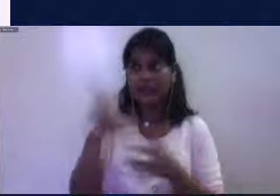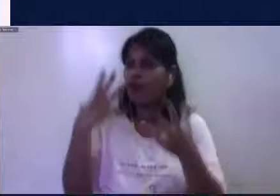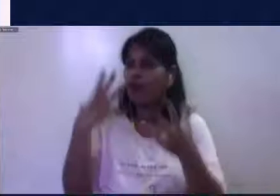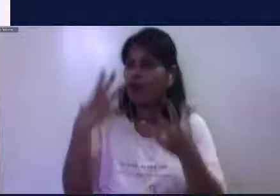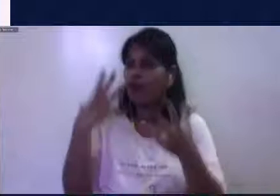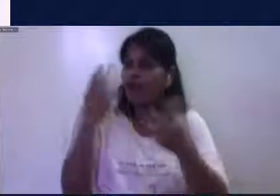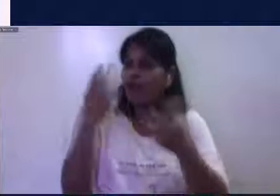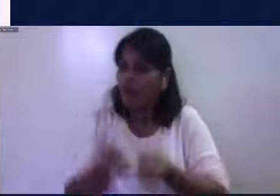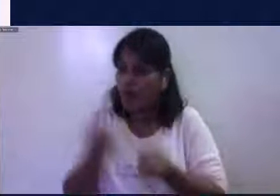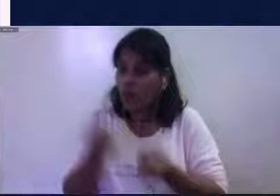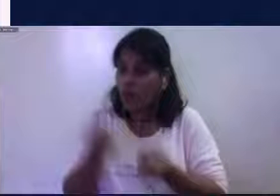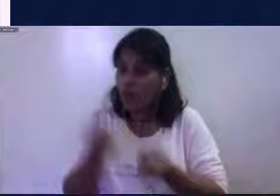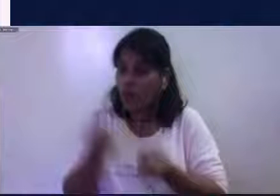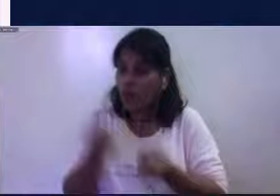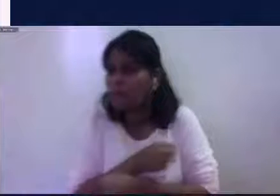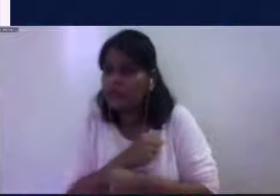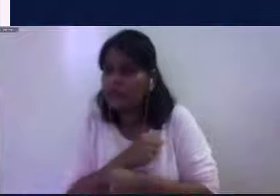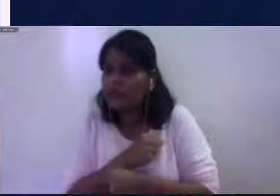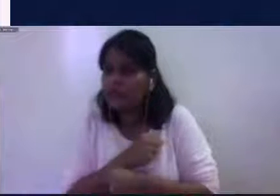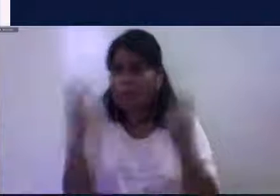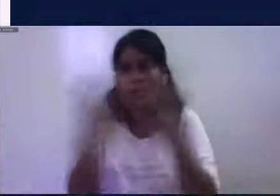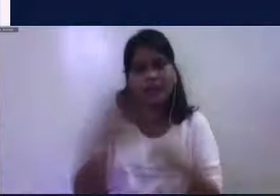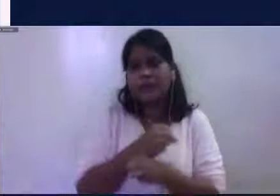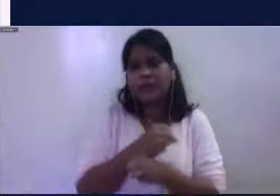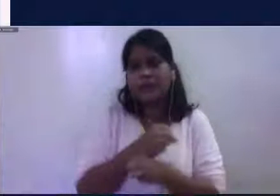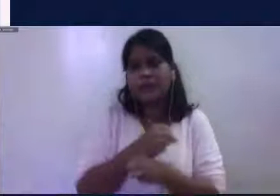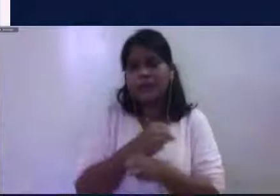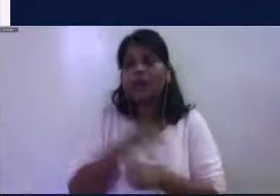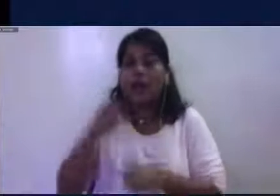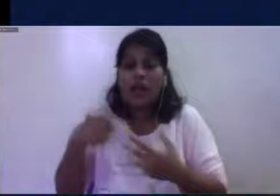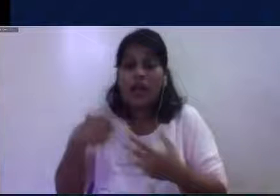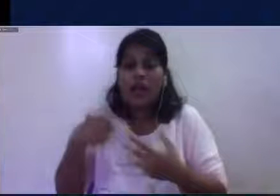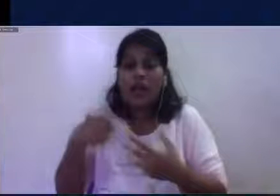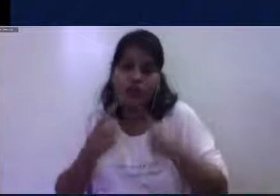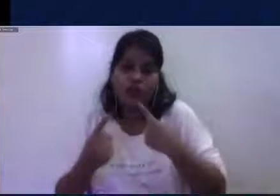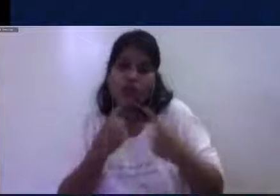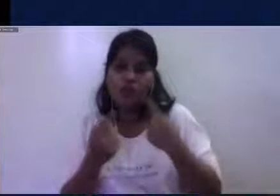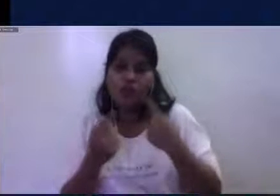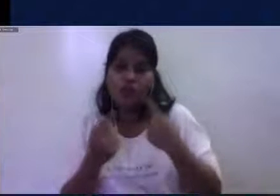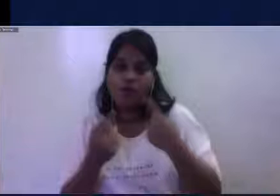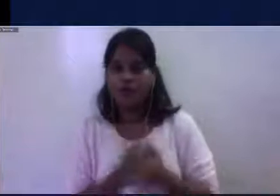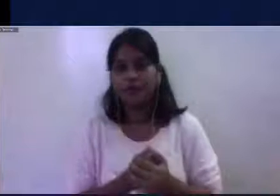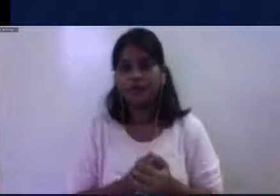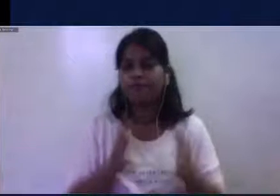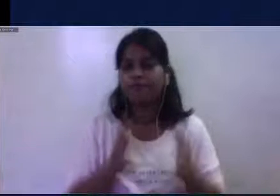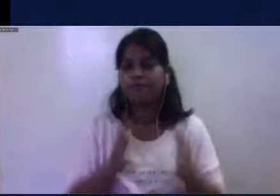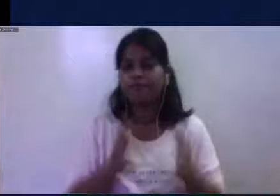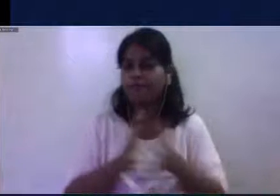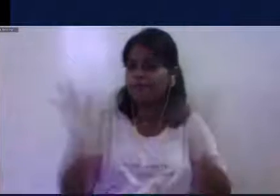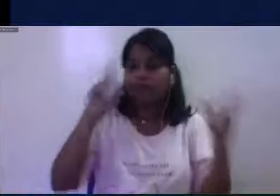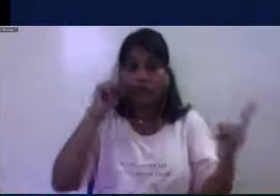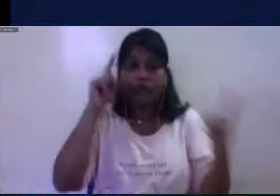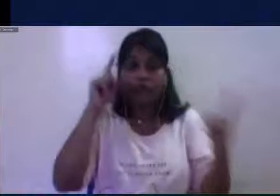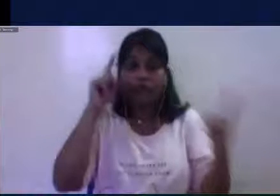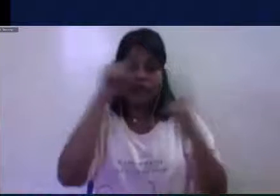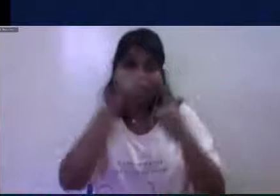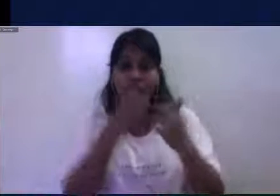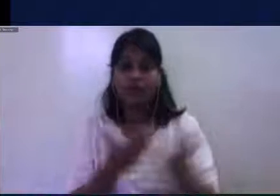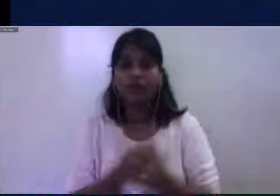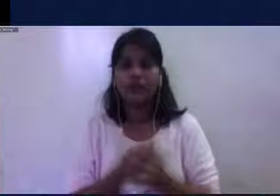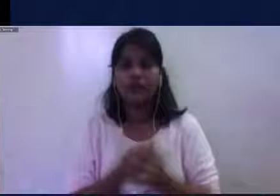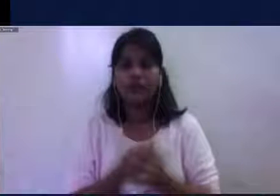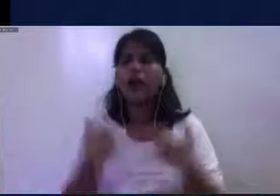went missing. So that's something that I'm going to talk about. So broadly, the agenda is what should be the